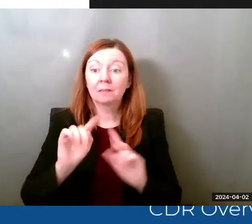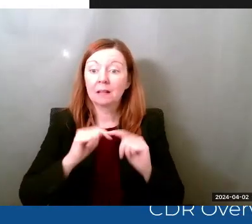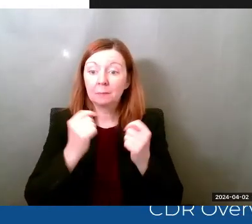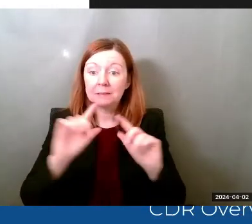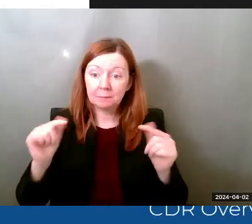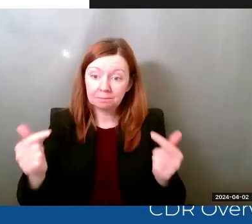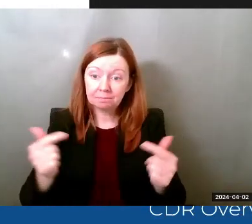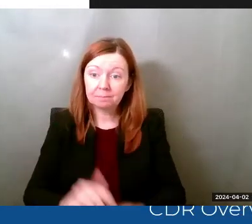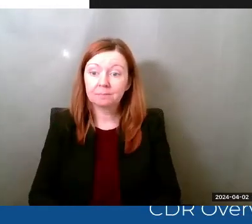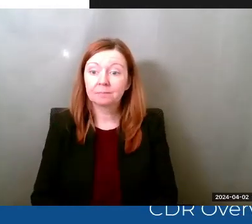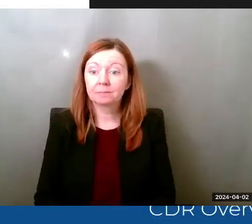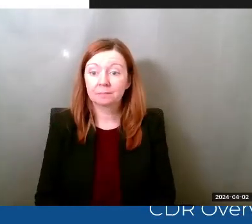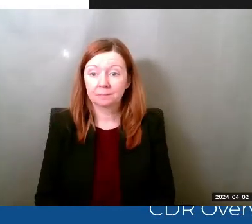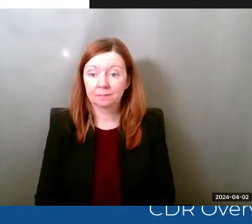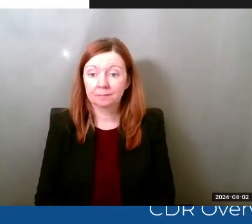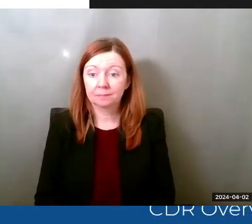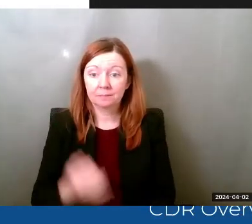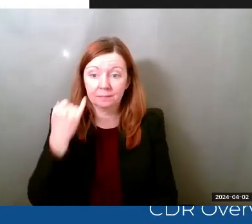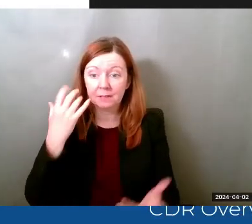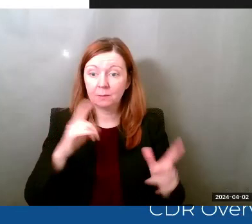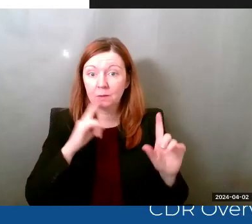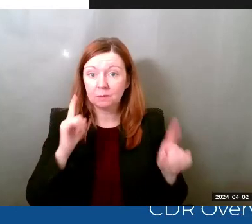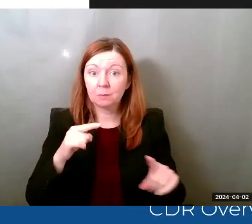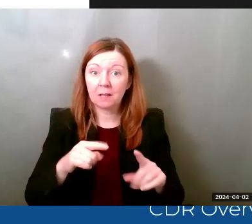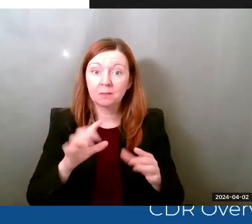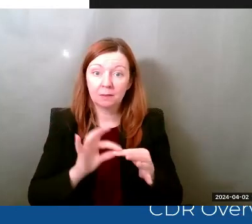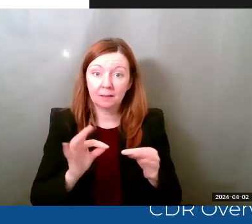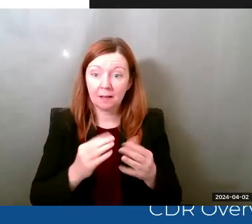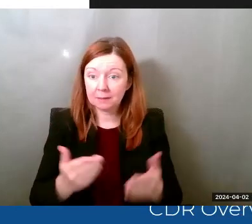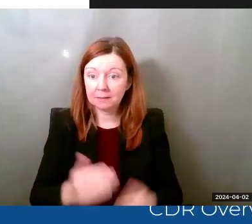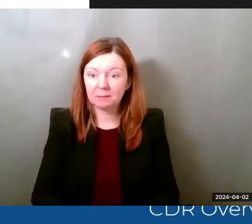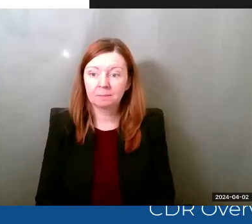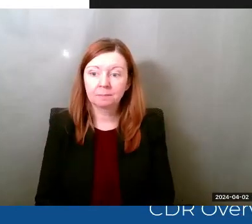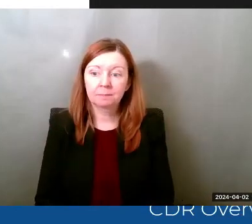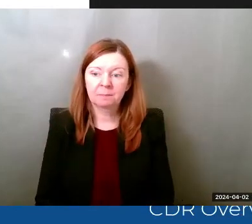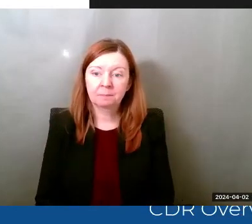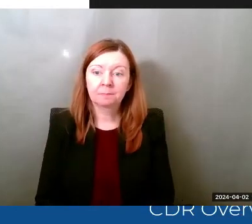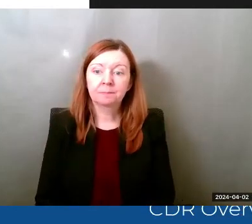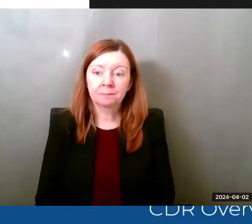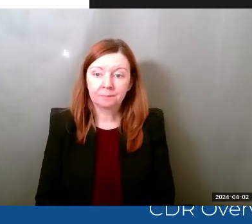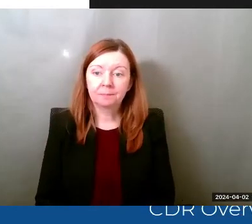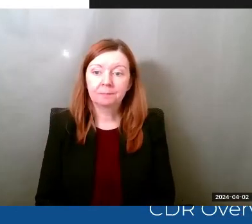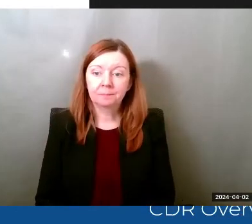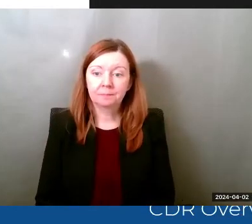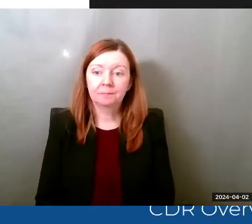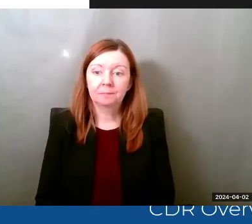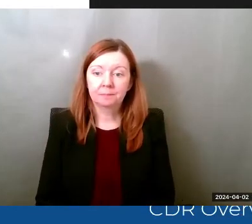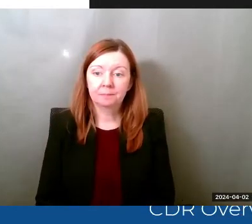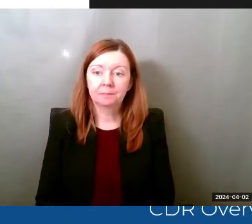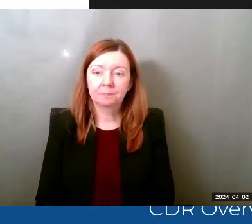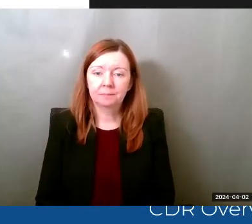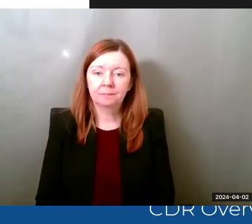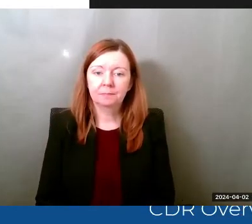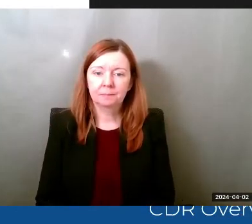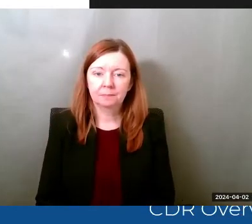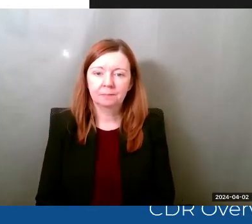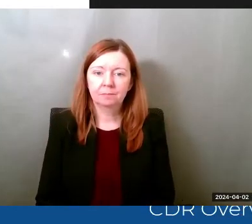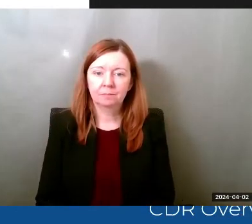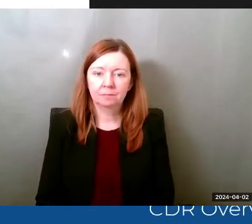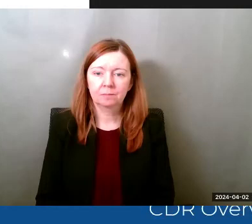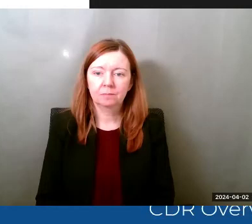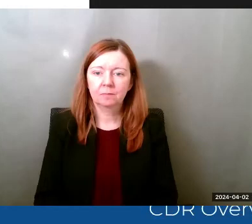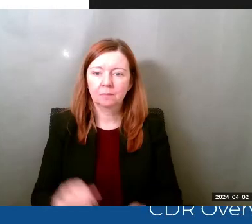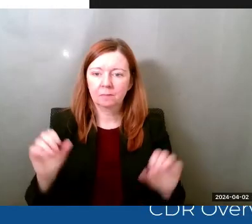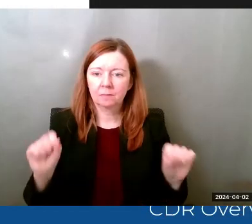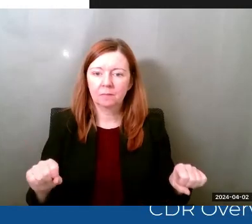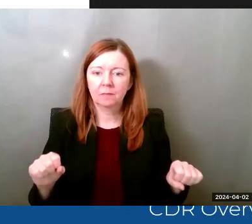to respond to the comments that were raised. Yeah, Trent, can you